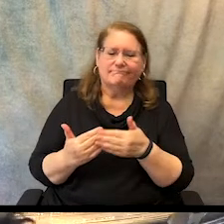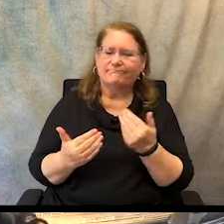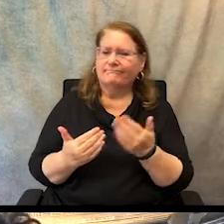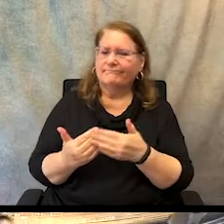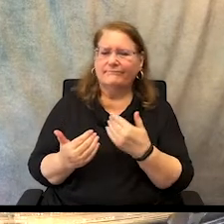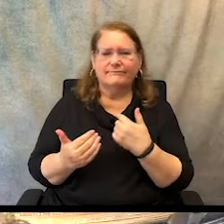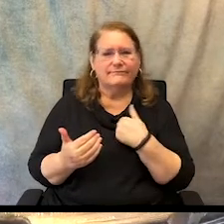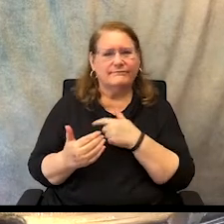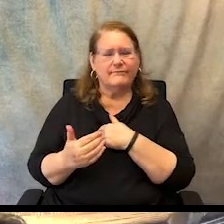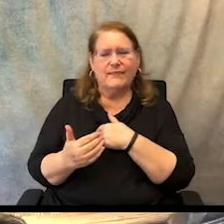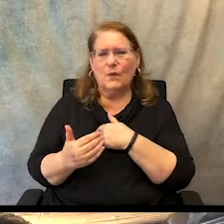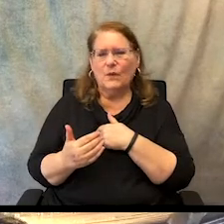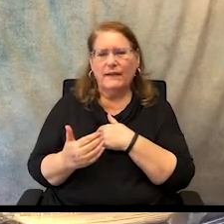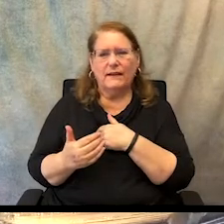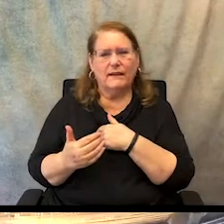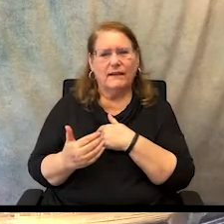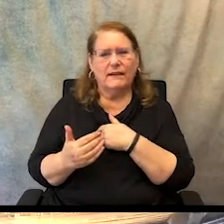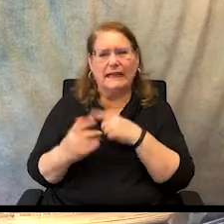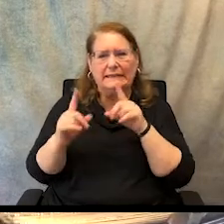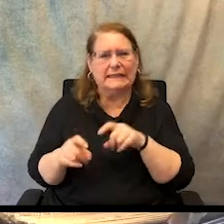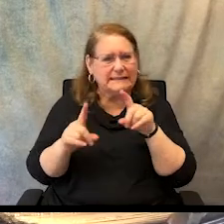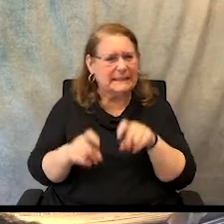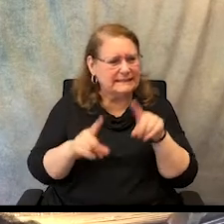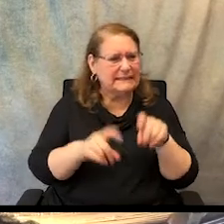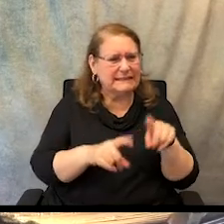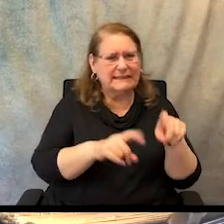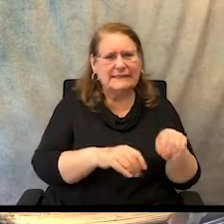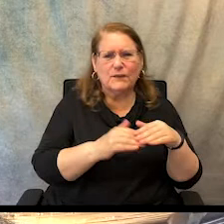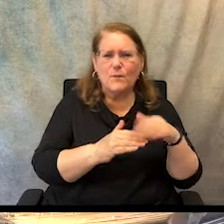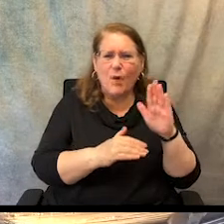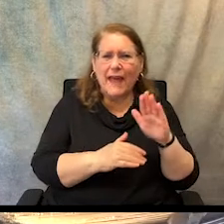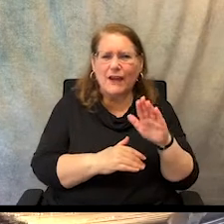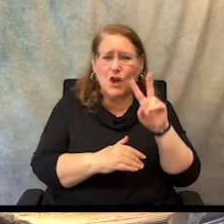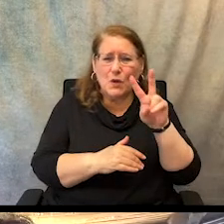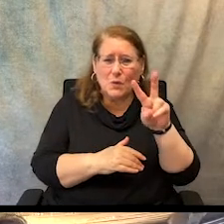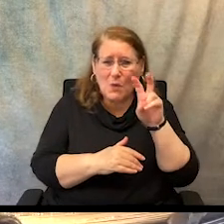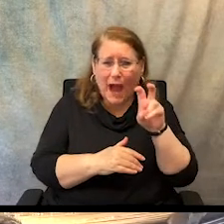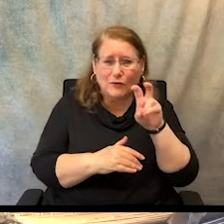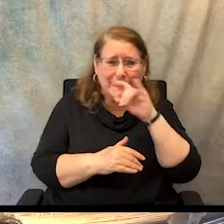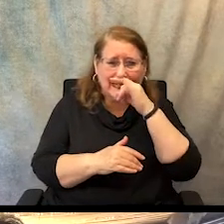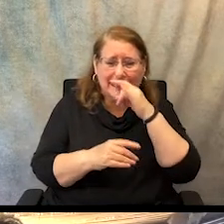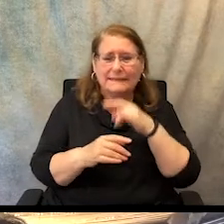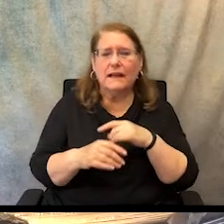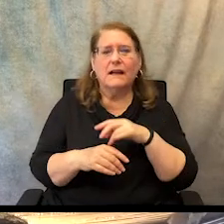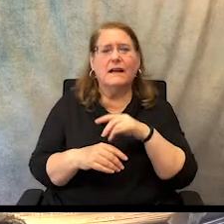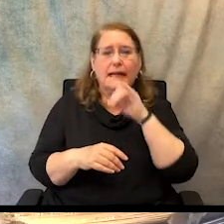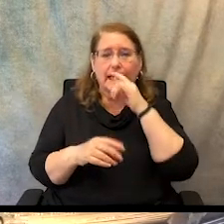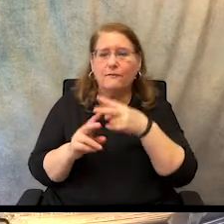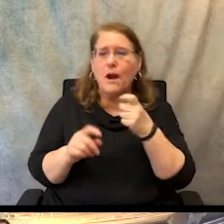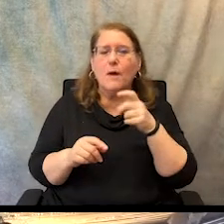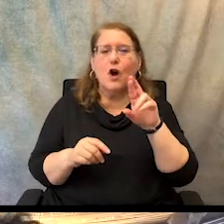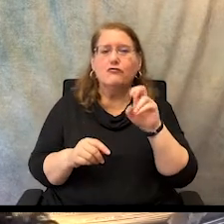easy. And of course, we casted more than 200 kids from refugee